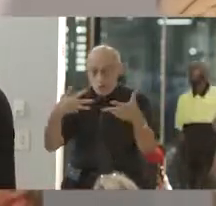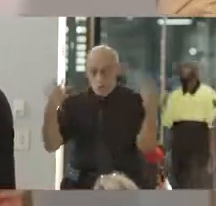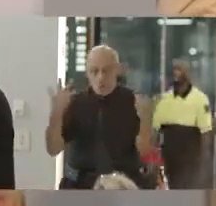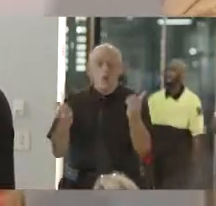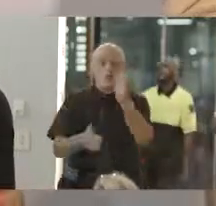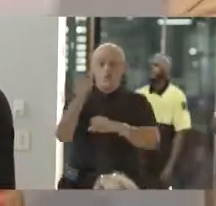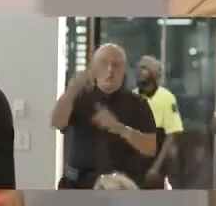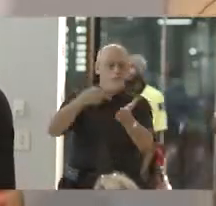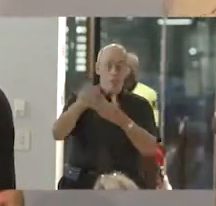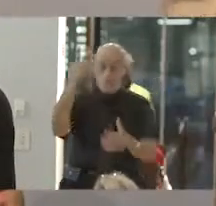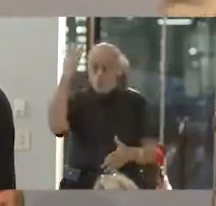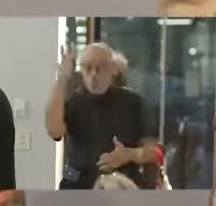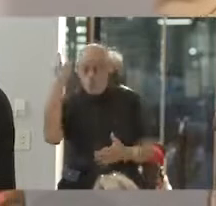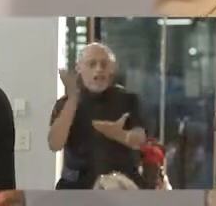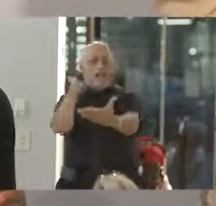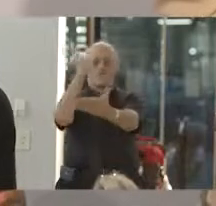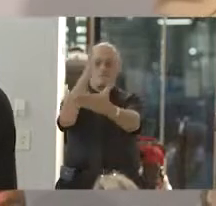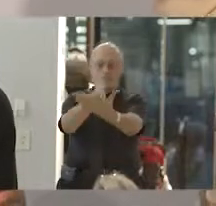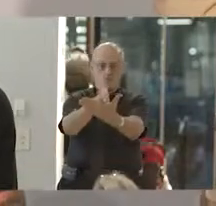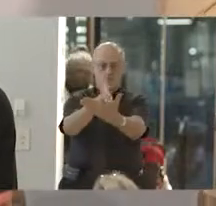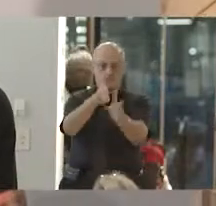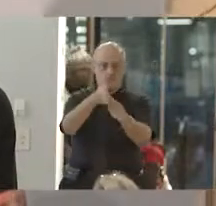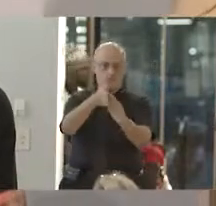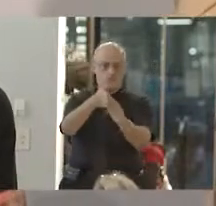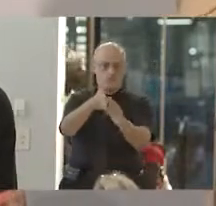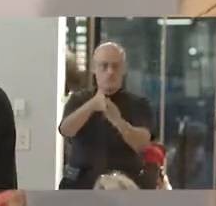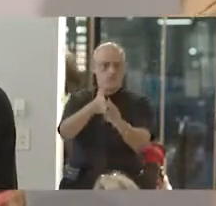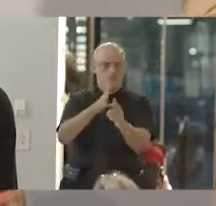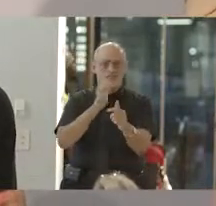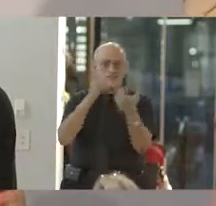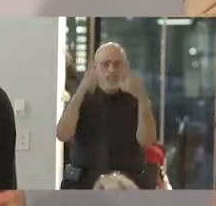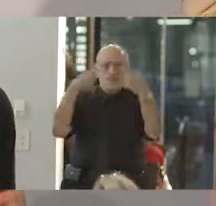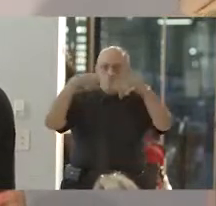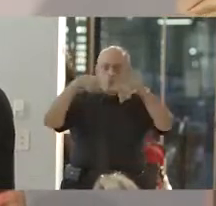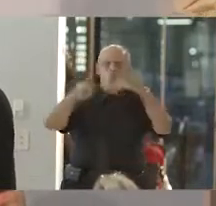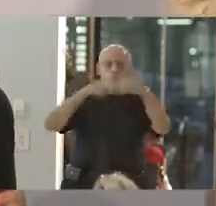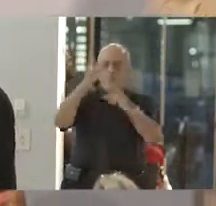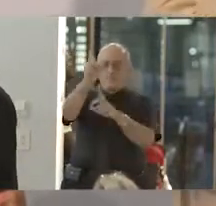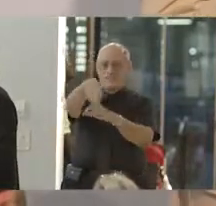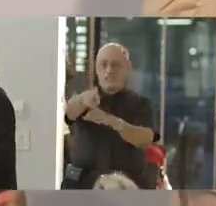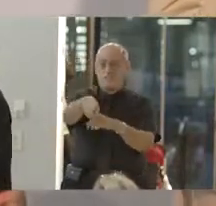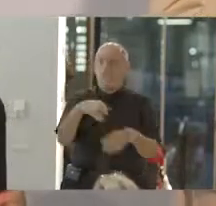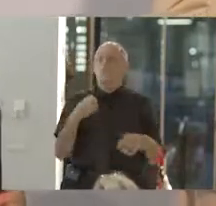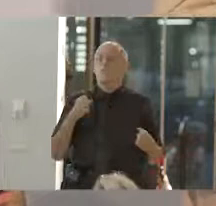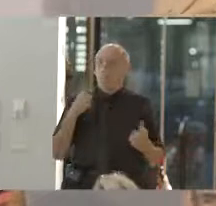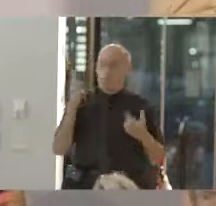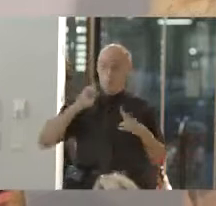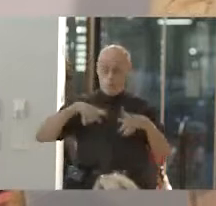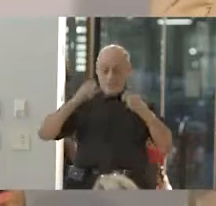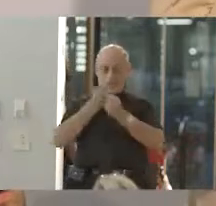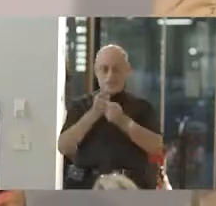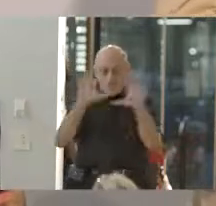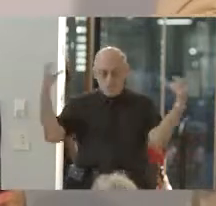not, they failed because the intervention that was required wasn't made at the time that it was necessary. So what we're trying to do as a team, as we get